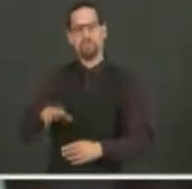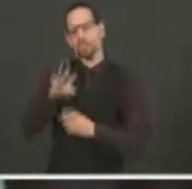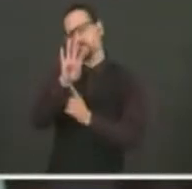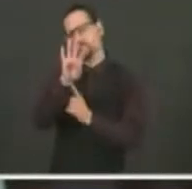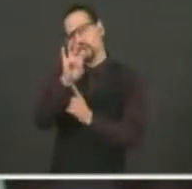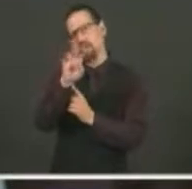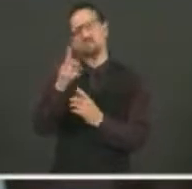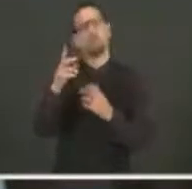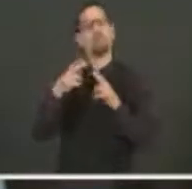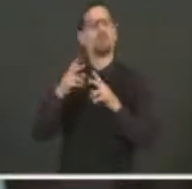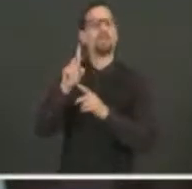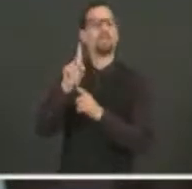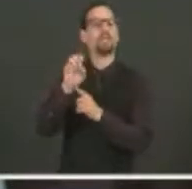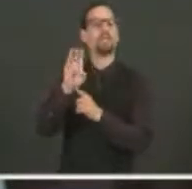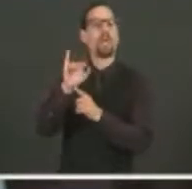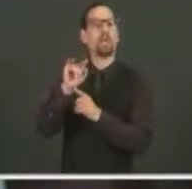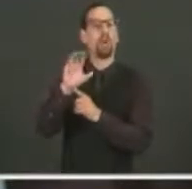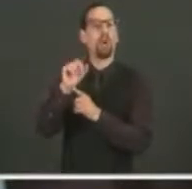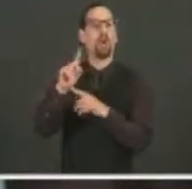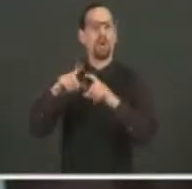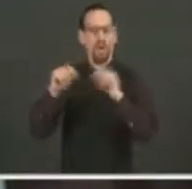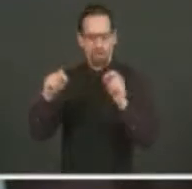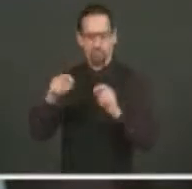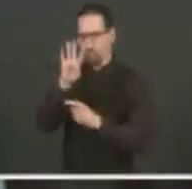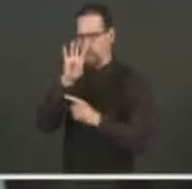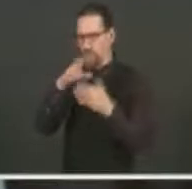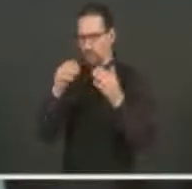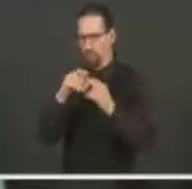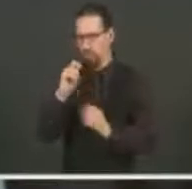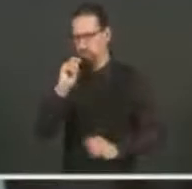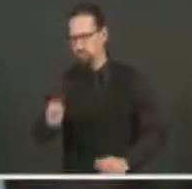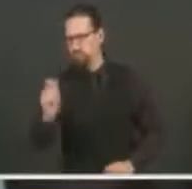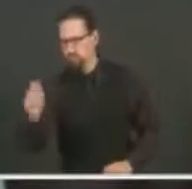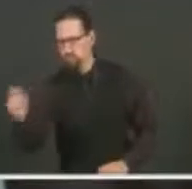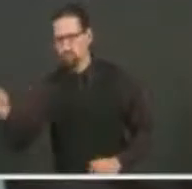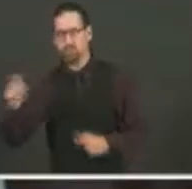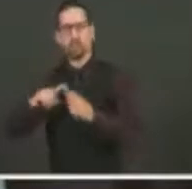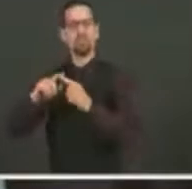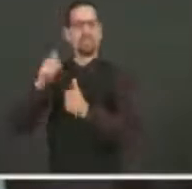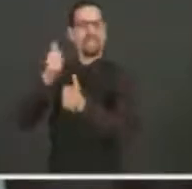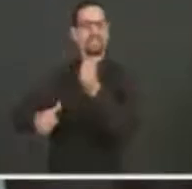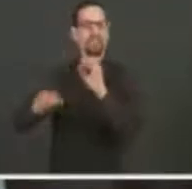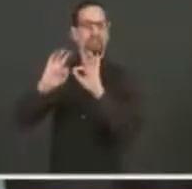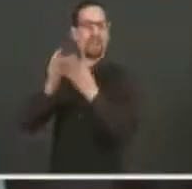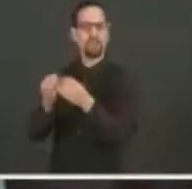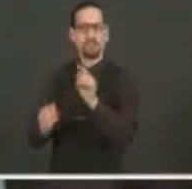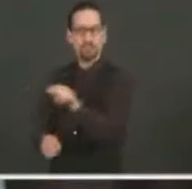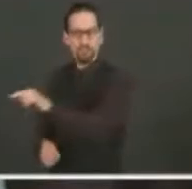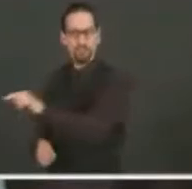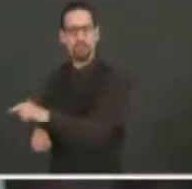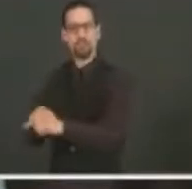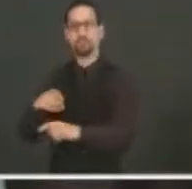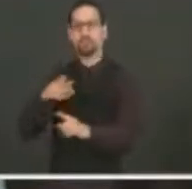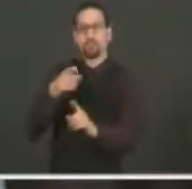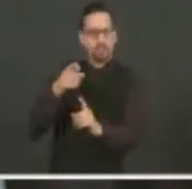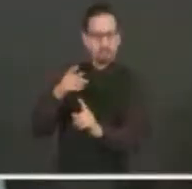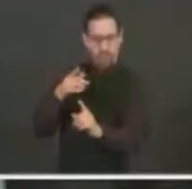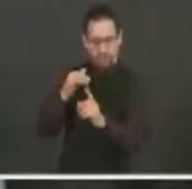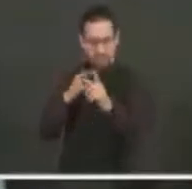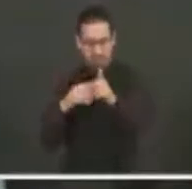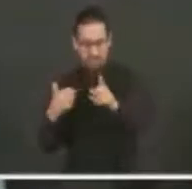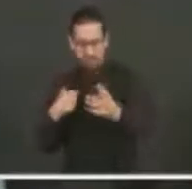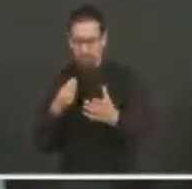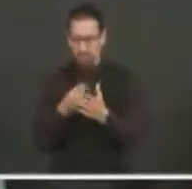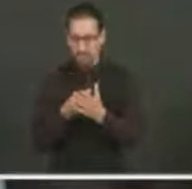And I am calling on all Rhode Islanders with means, if you are in a position to help, if you're one of the lucky